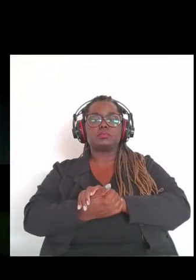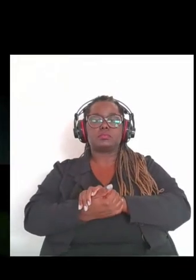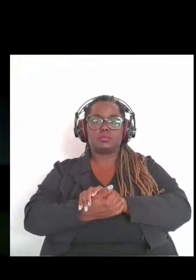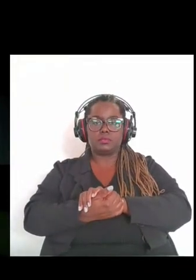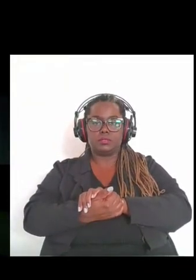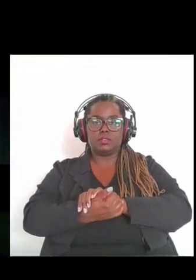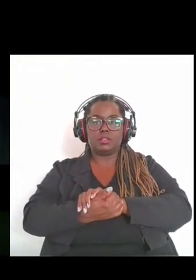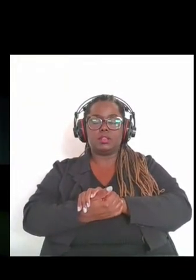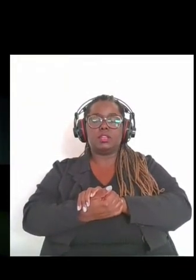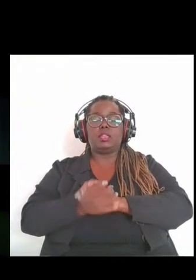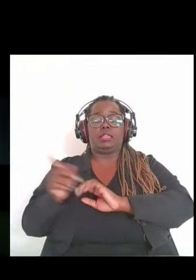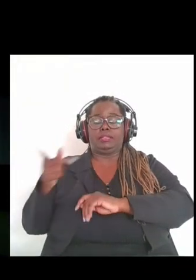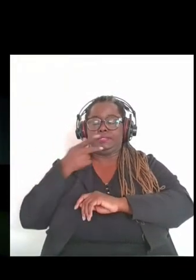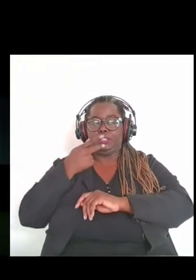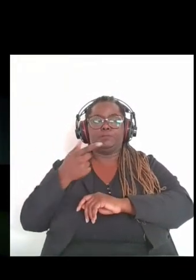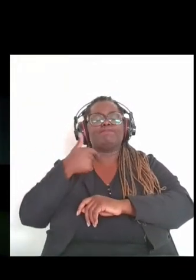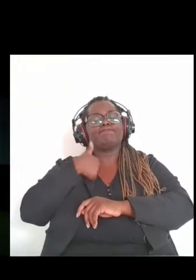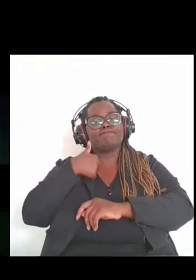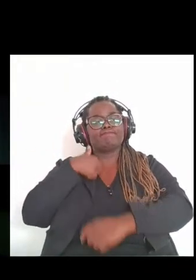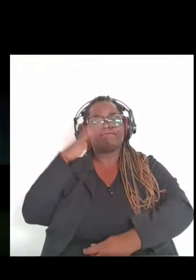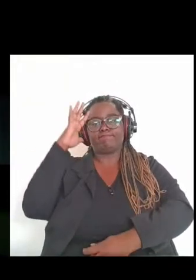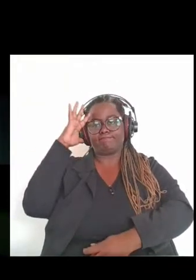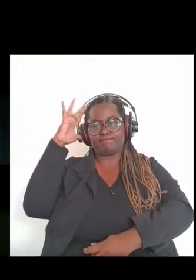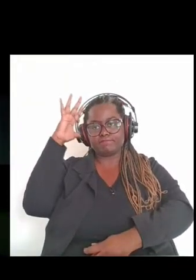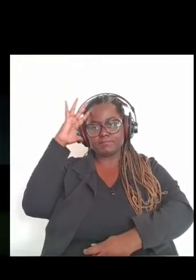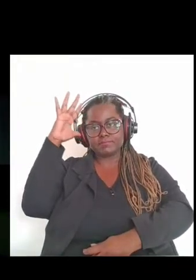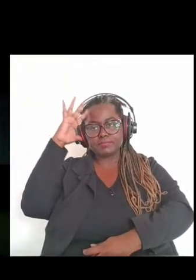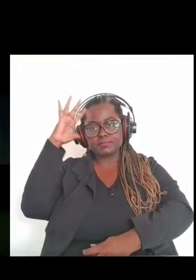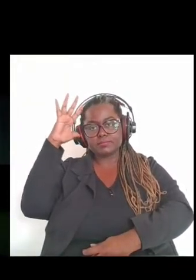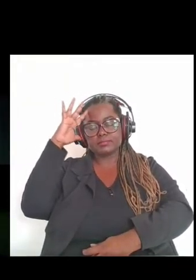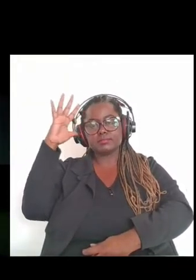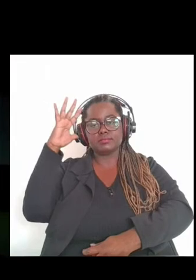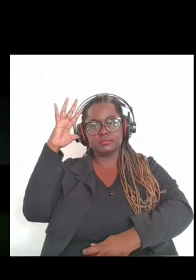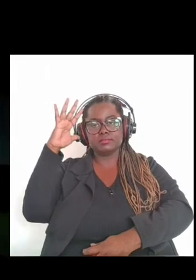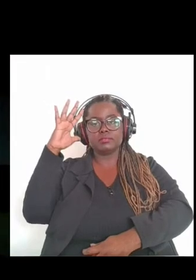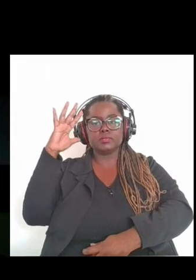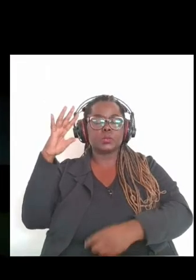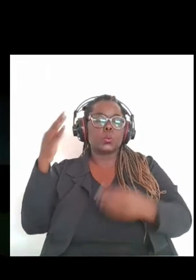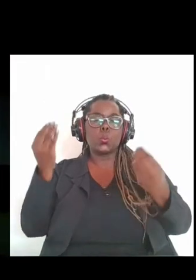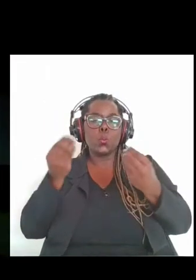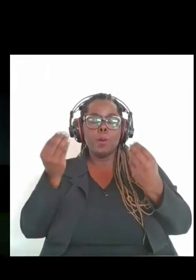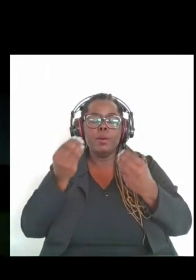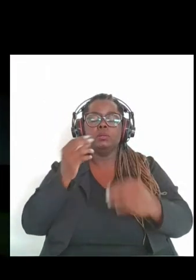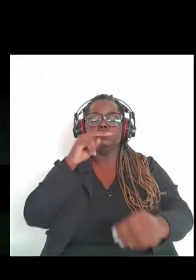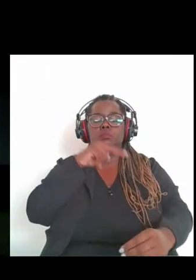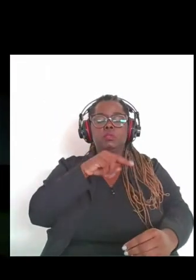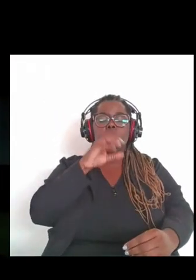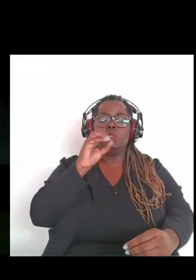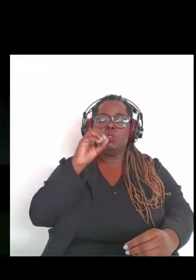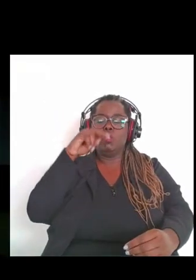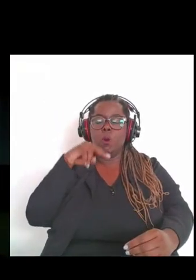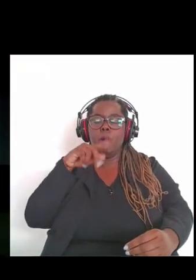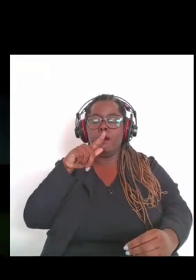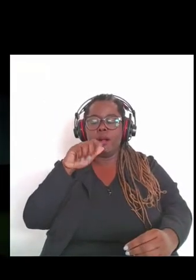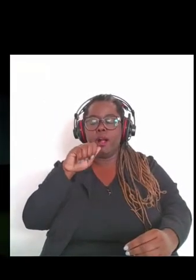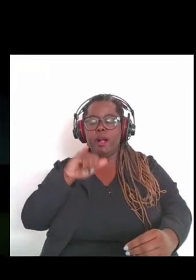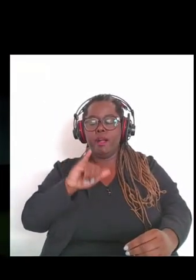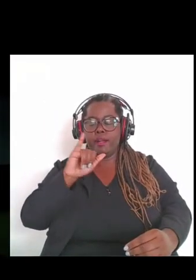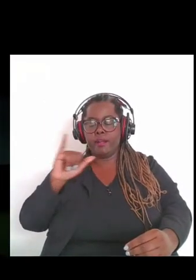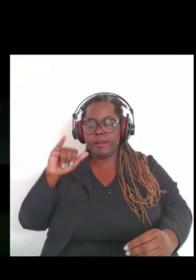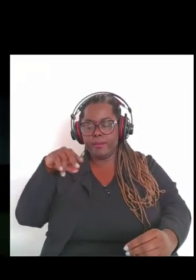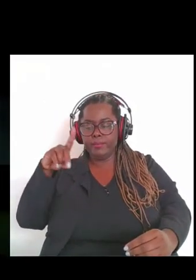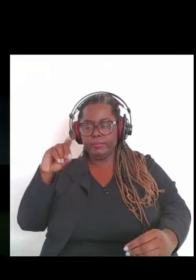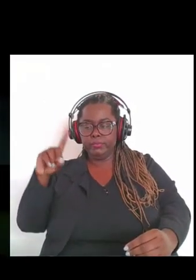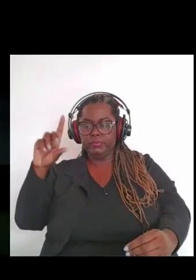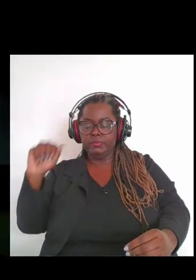his question is well I was thinking about the idea of nanga indoda